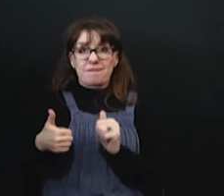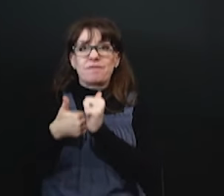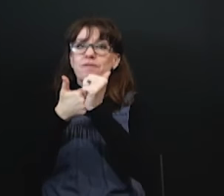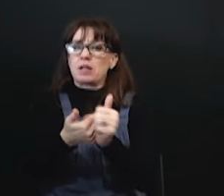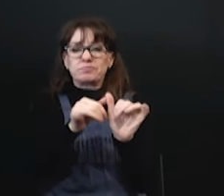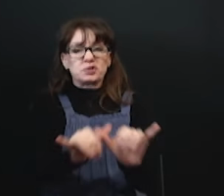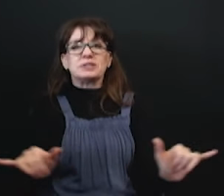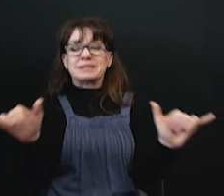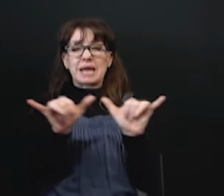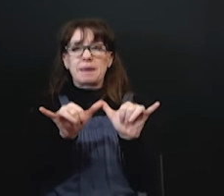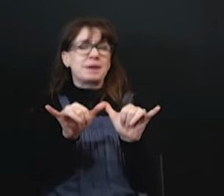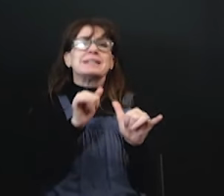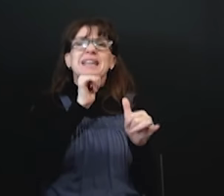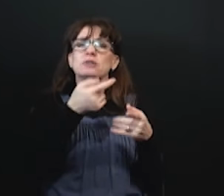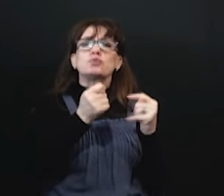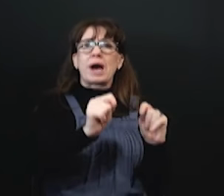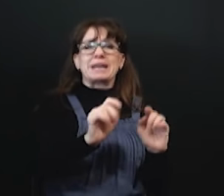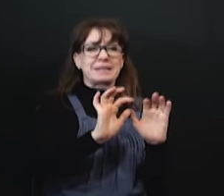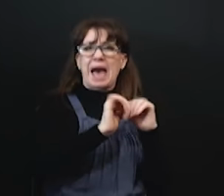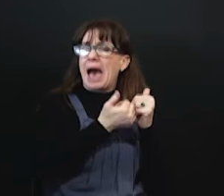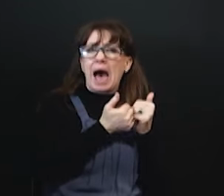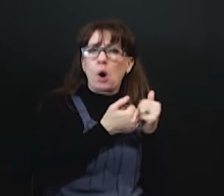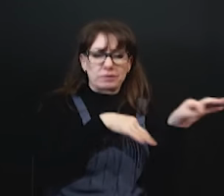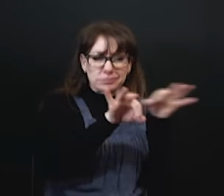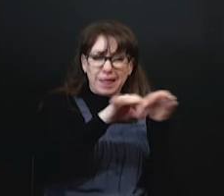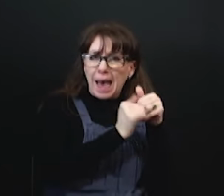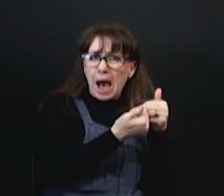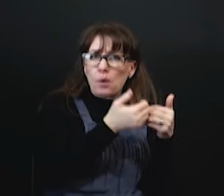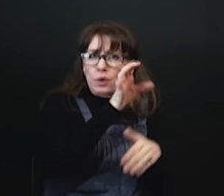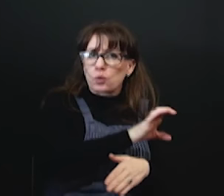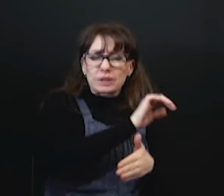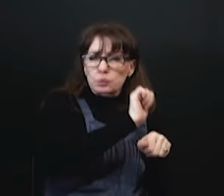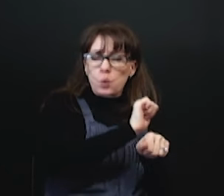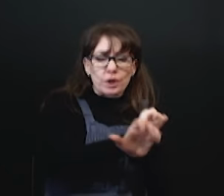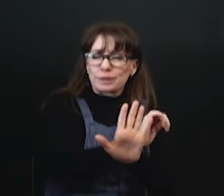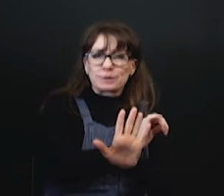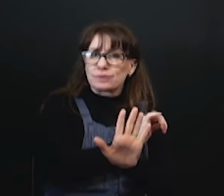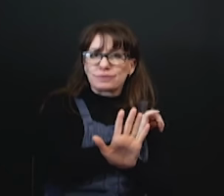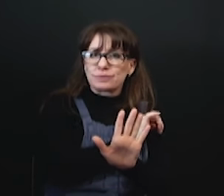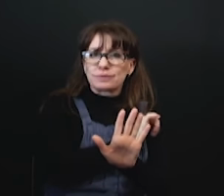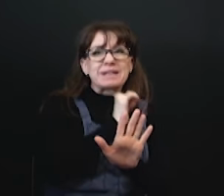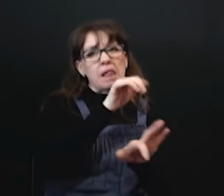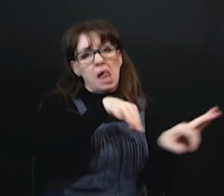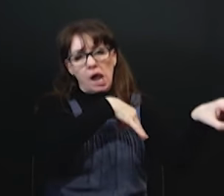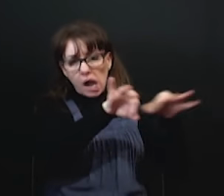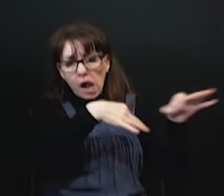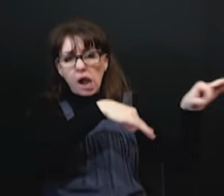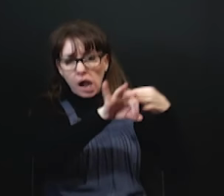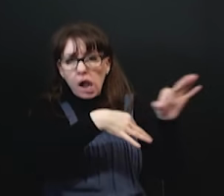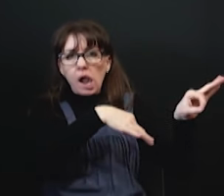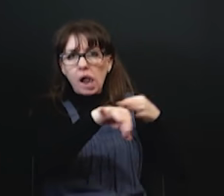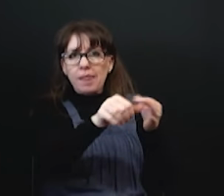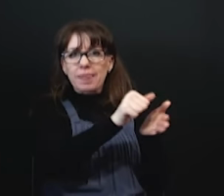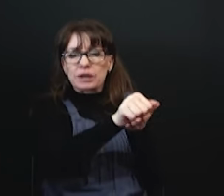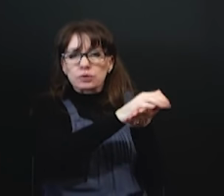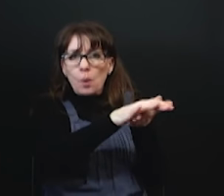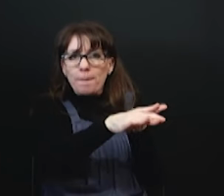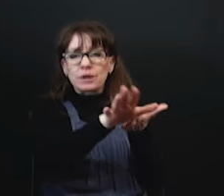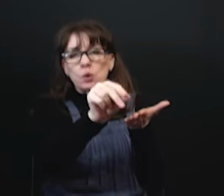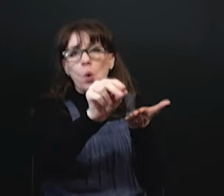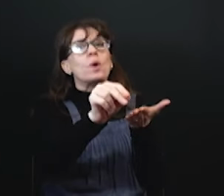Remember, Paul isn't trying so hard here to tell us how the cross works. He's not trying to explain the atonement in this passage. Instead,